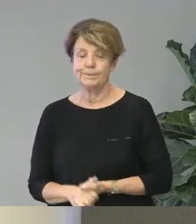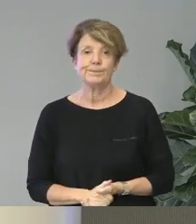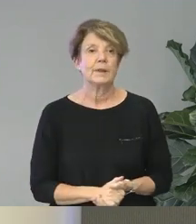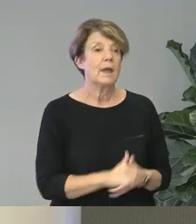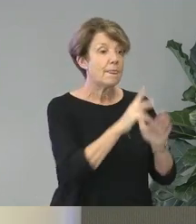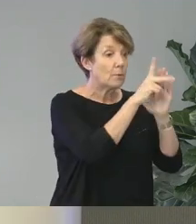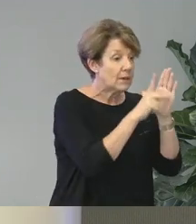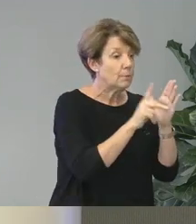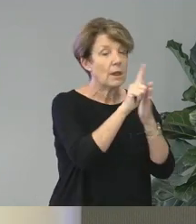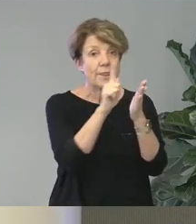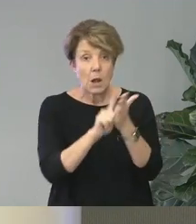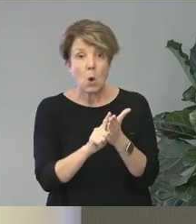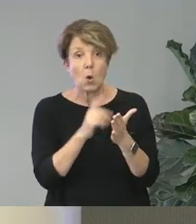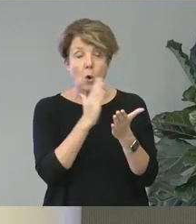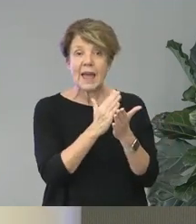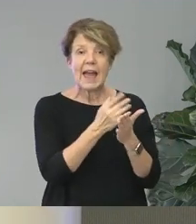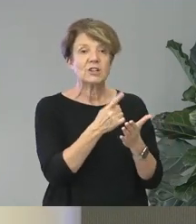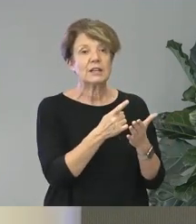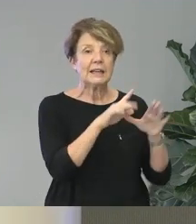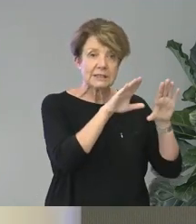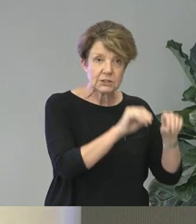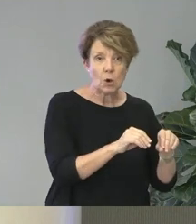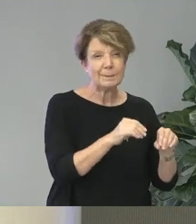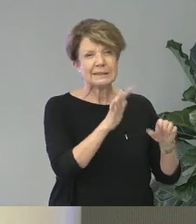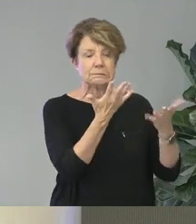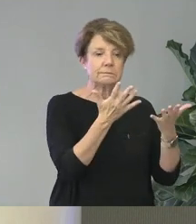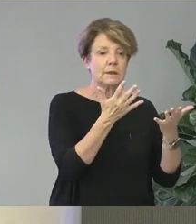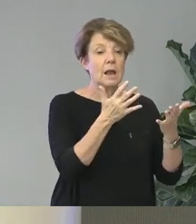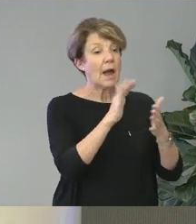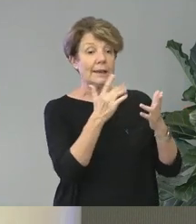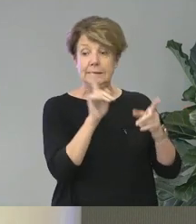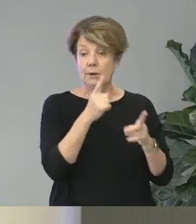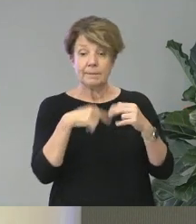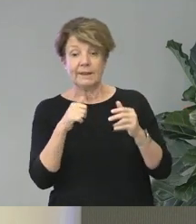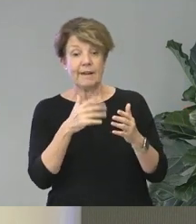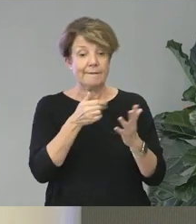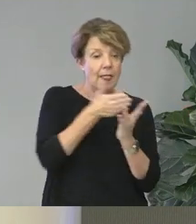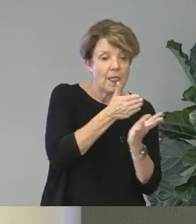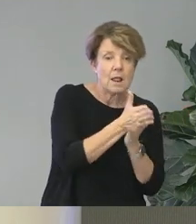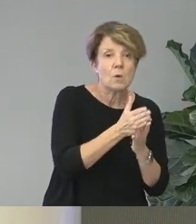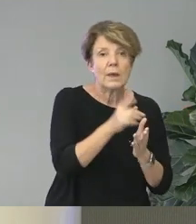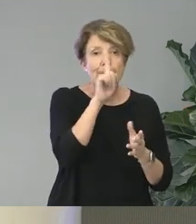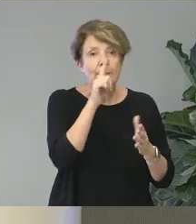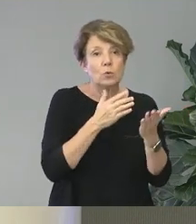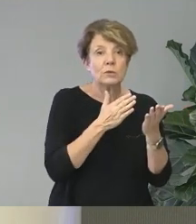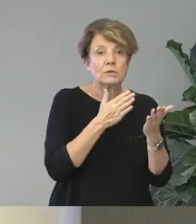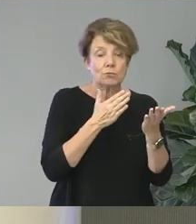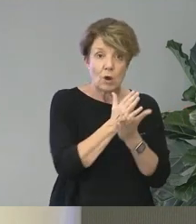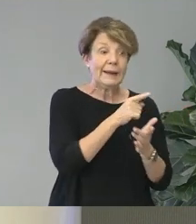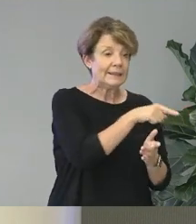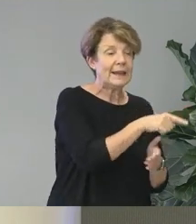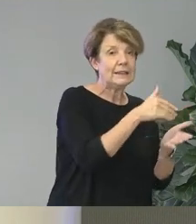of legality acts as a handbrake of a limited kind on encroachment of rights, and the parliamentary scrutiny